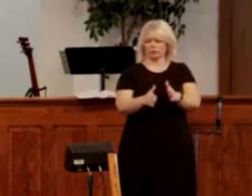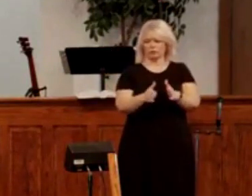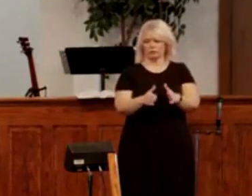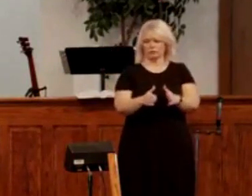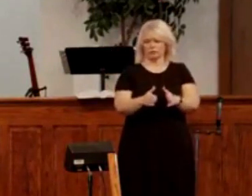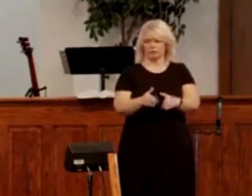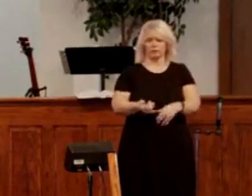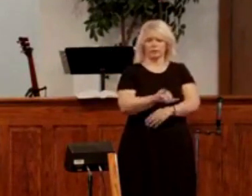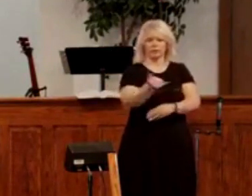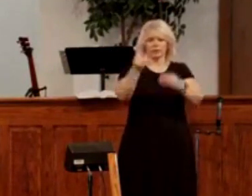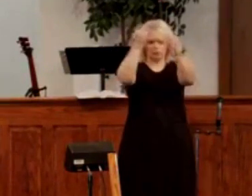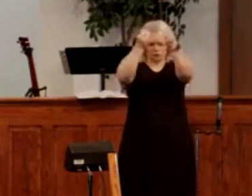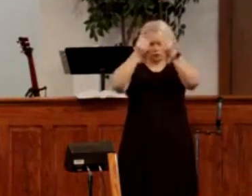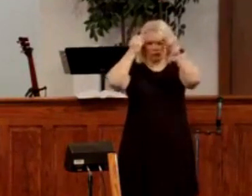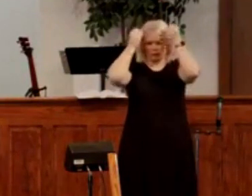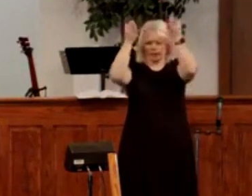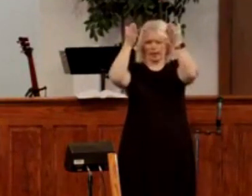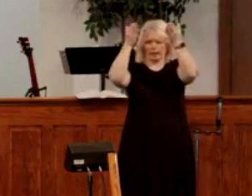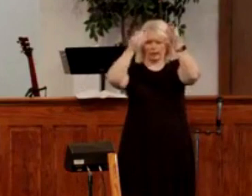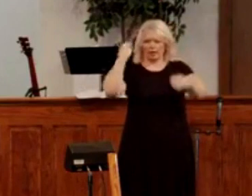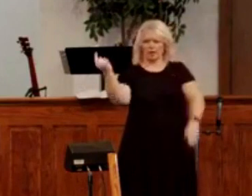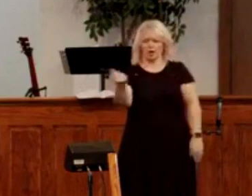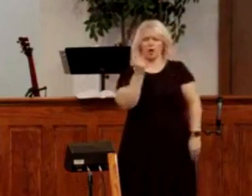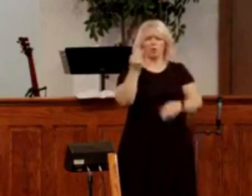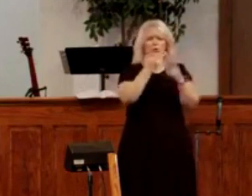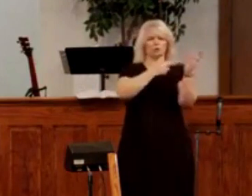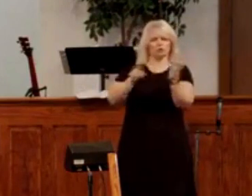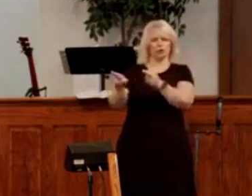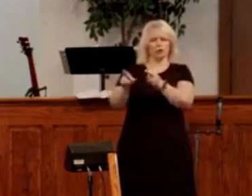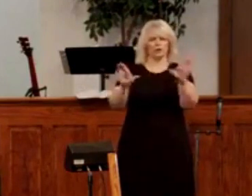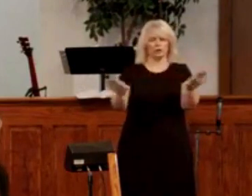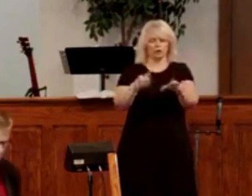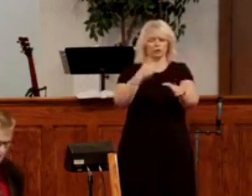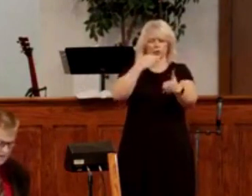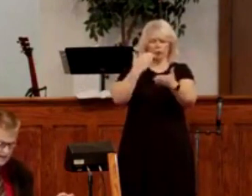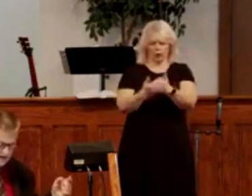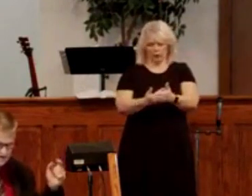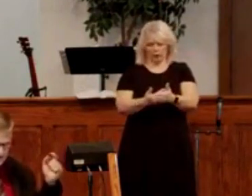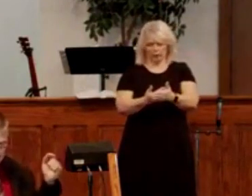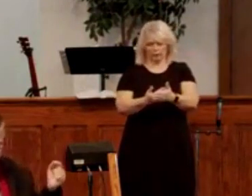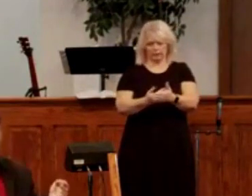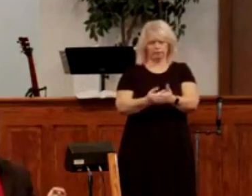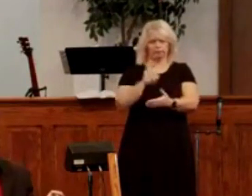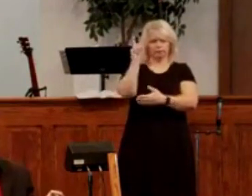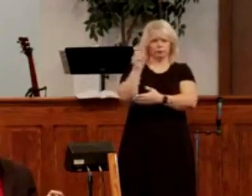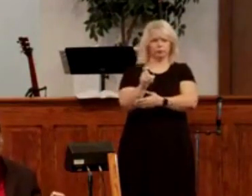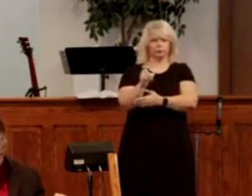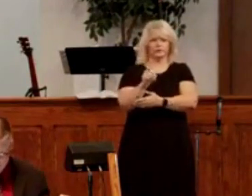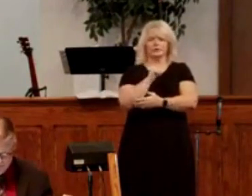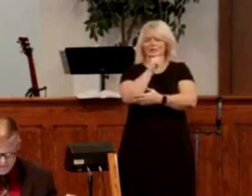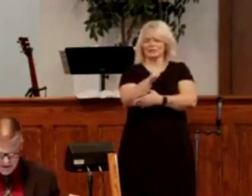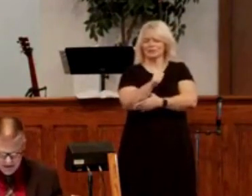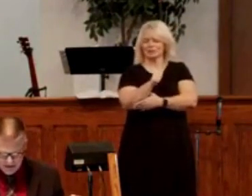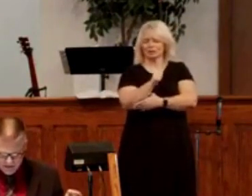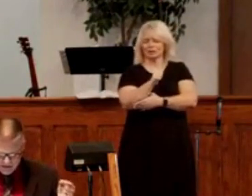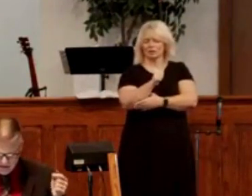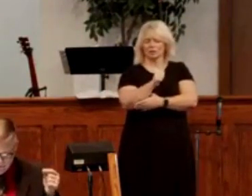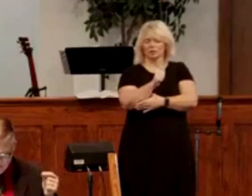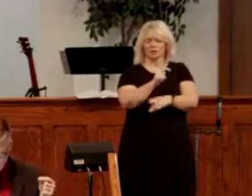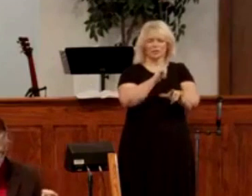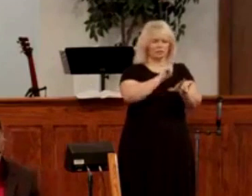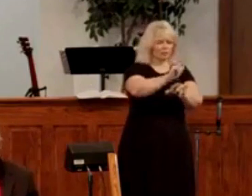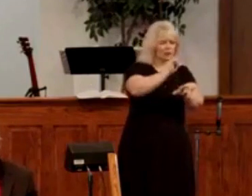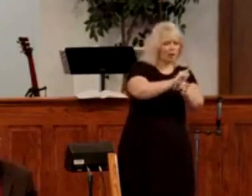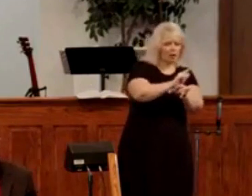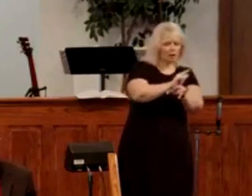They should be obedient, always ready to do what is good. They must not slander anyone and must